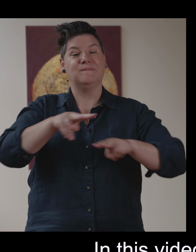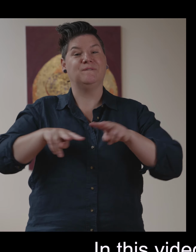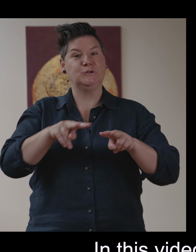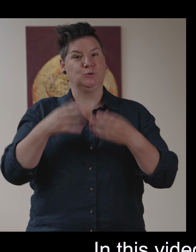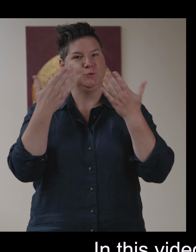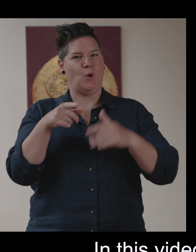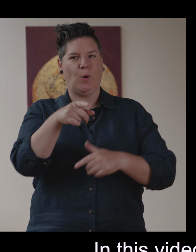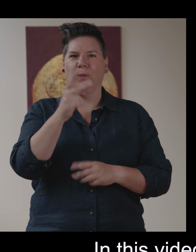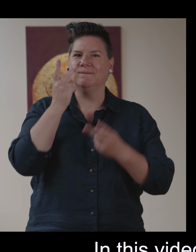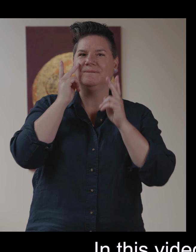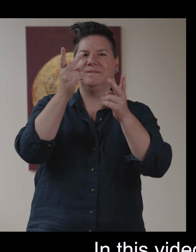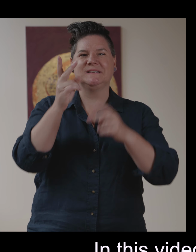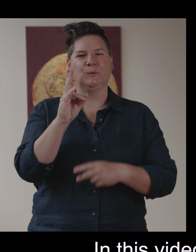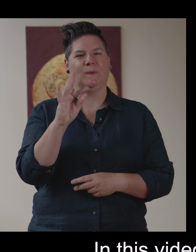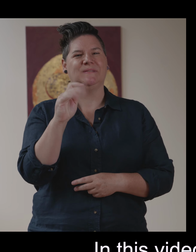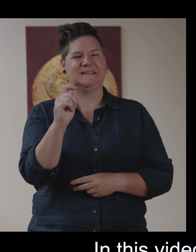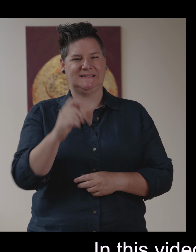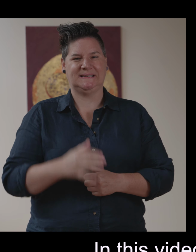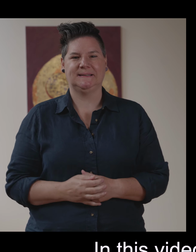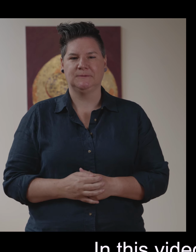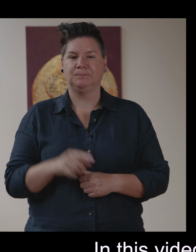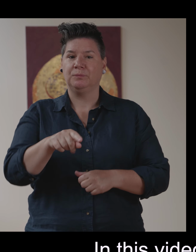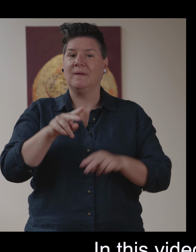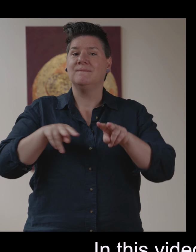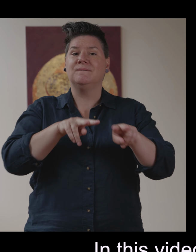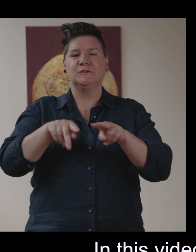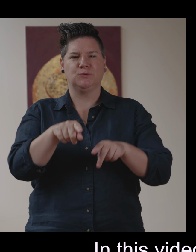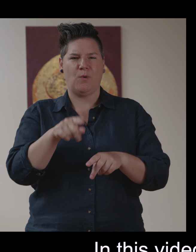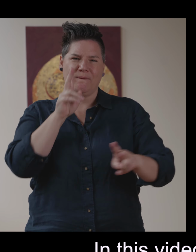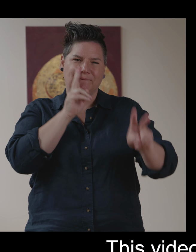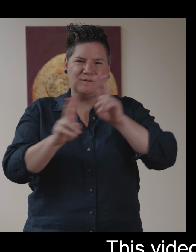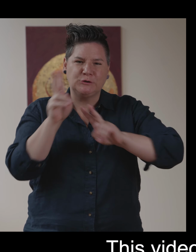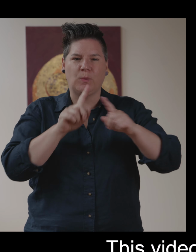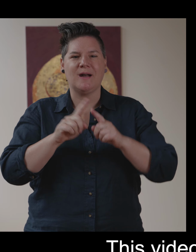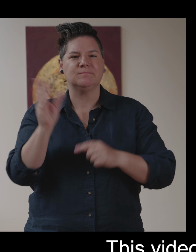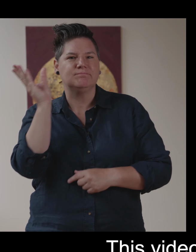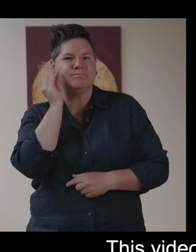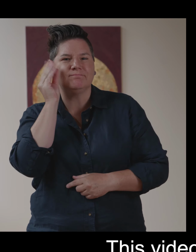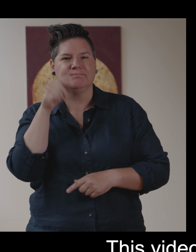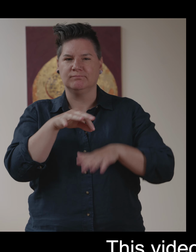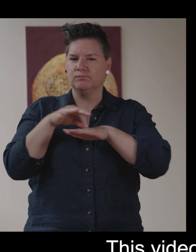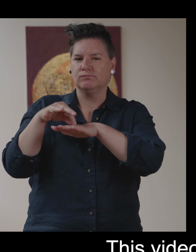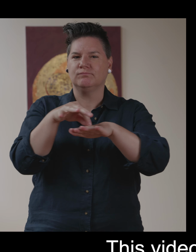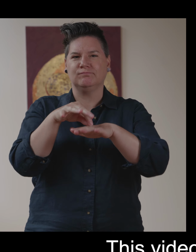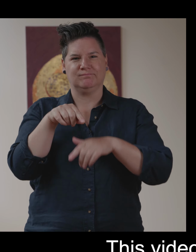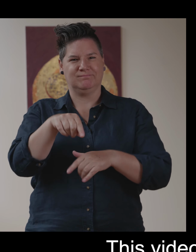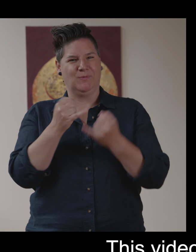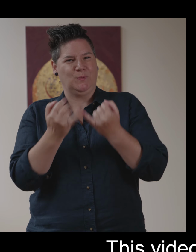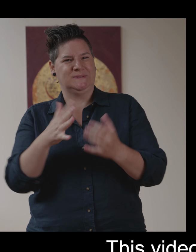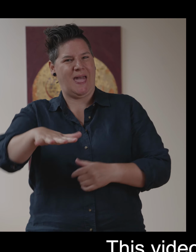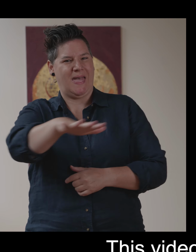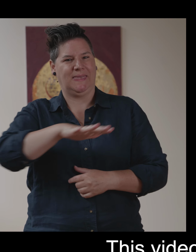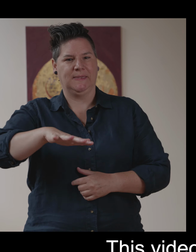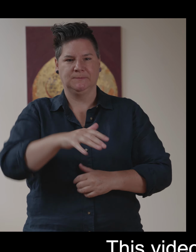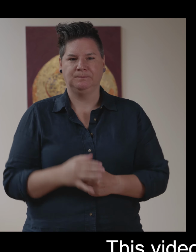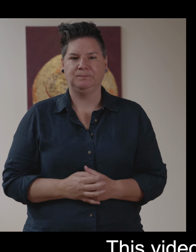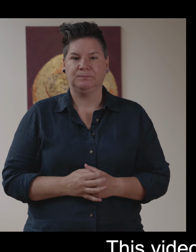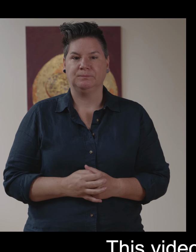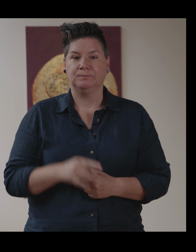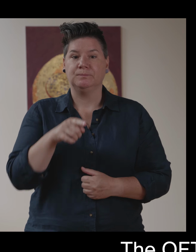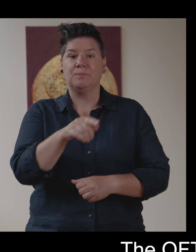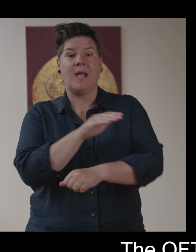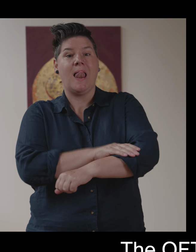In this video we are going to show you what you can expect when you visit the QFT. This video is a visual and audio guided tour of the Queen's Film Theatre.